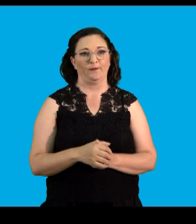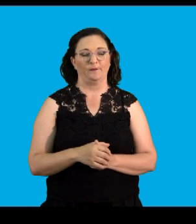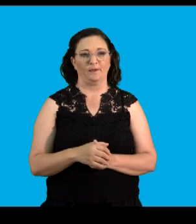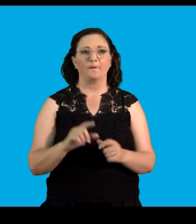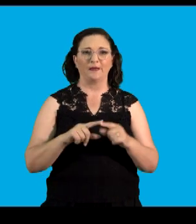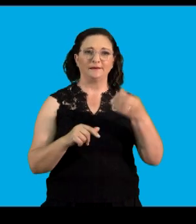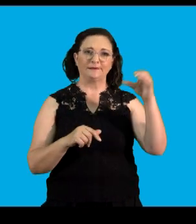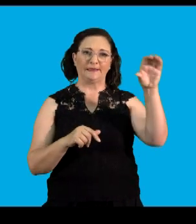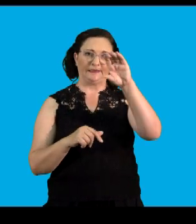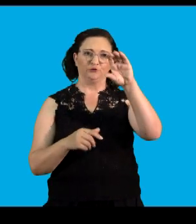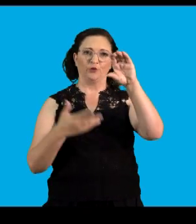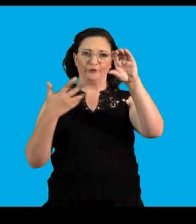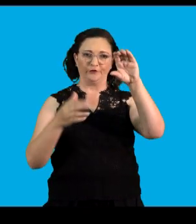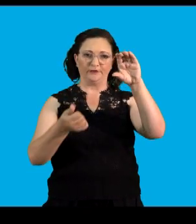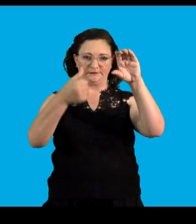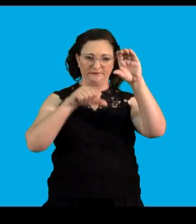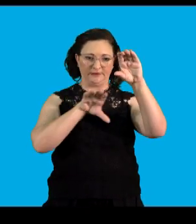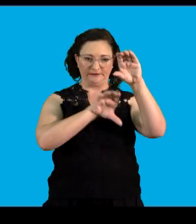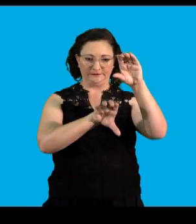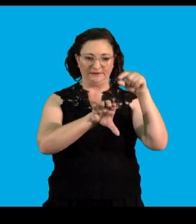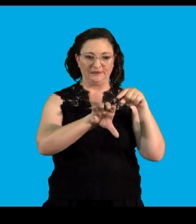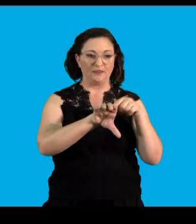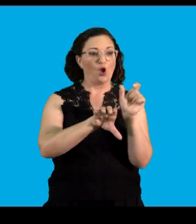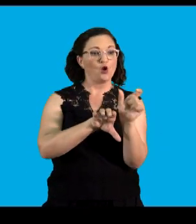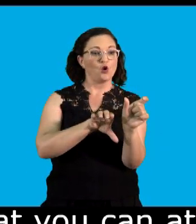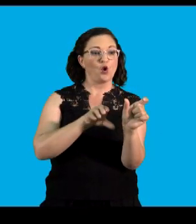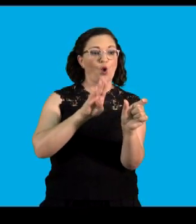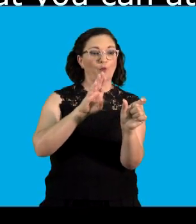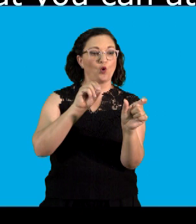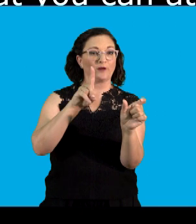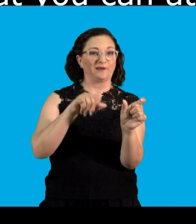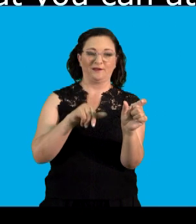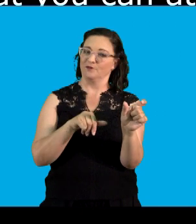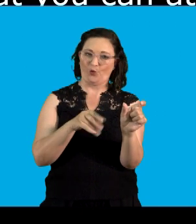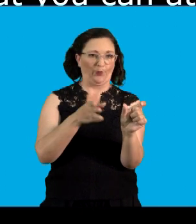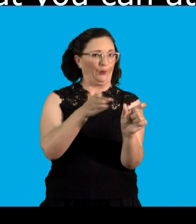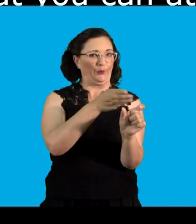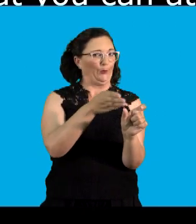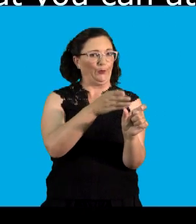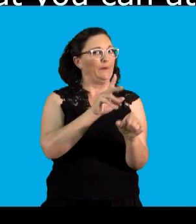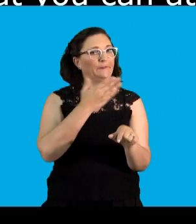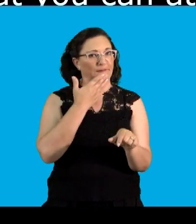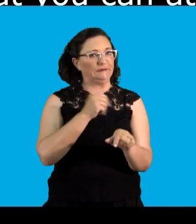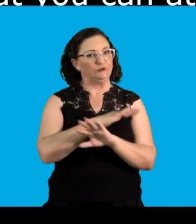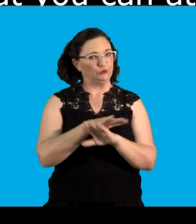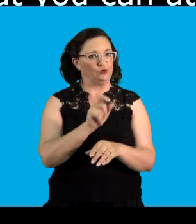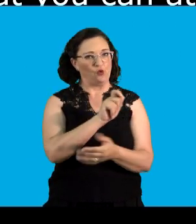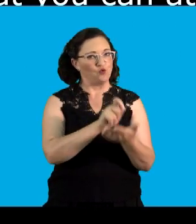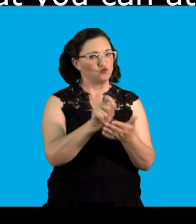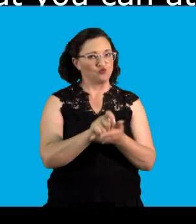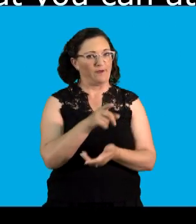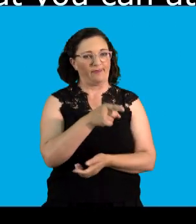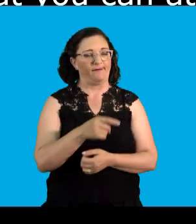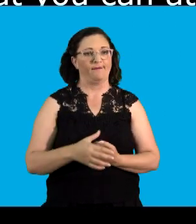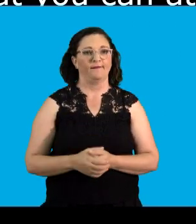after introduction is your body, but the words must not appear anywhere there. So like as mentioned, you